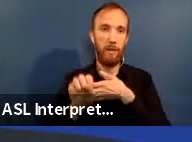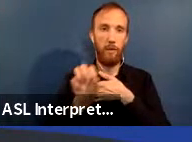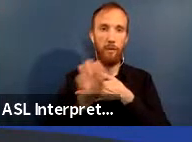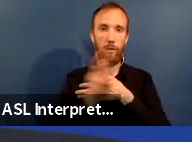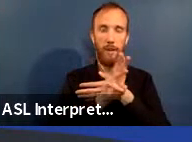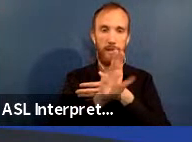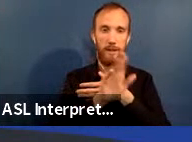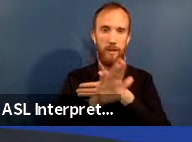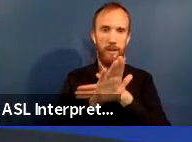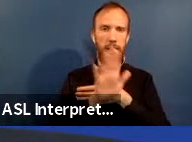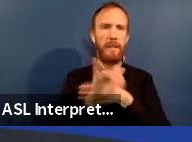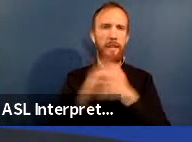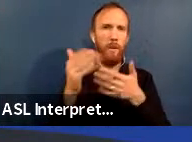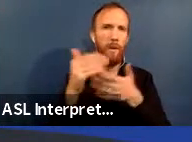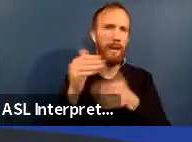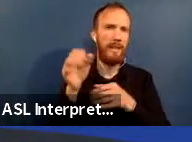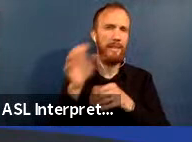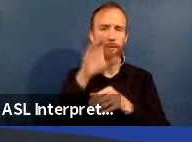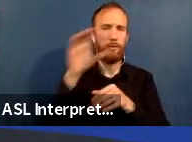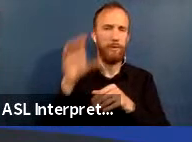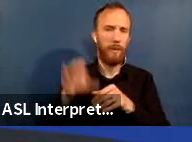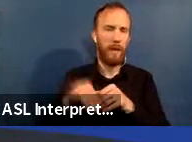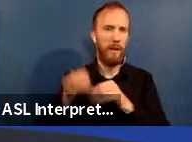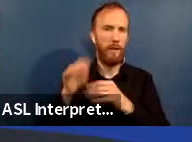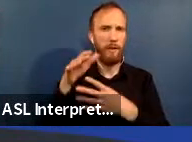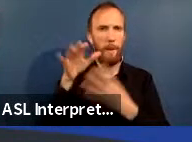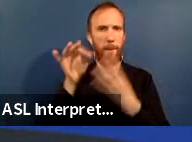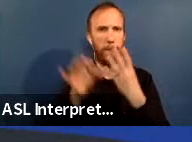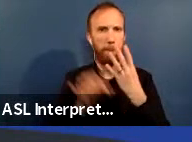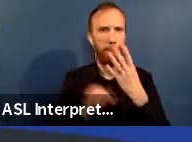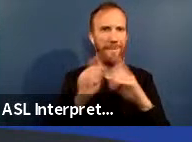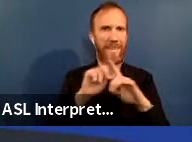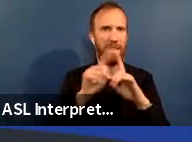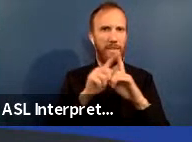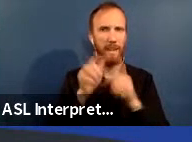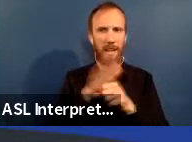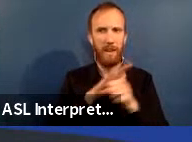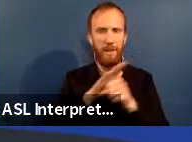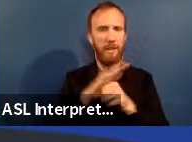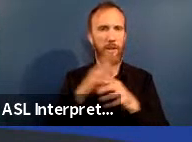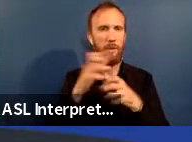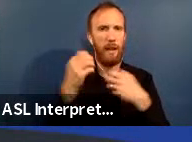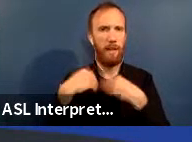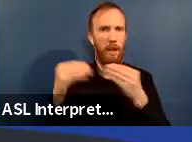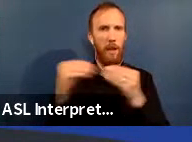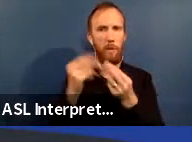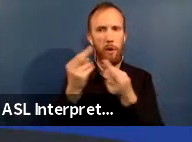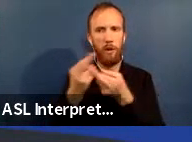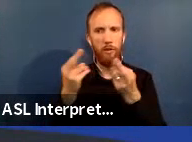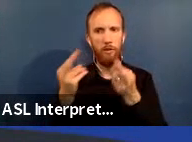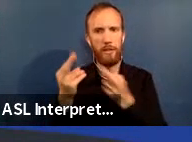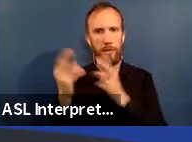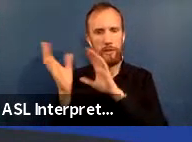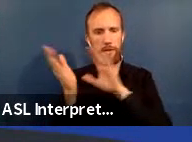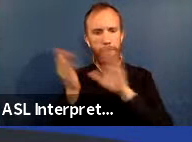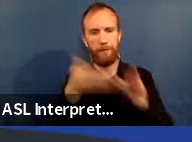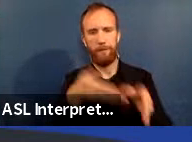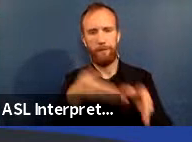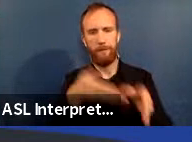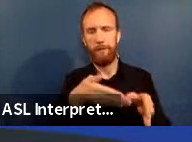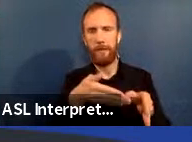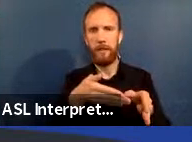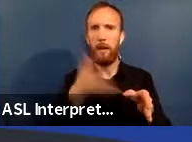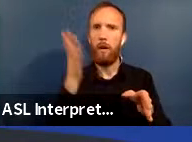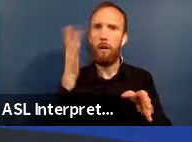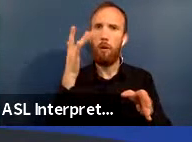are areas that the city has prioritized for resource flow, investment flow to address historical